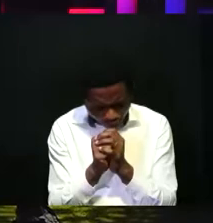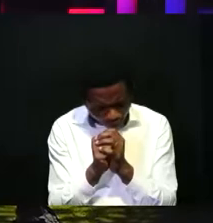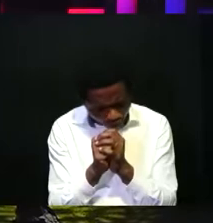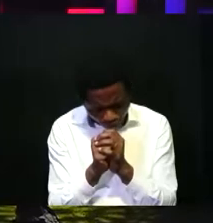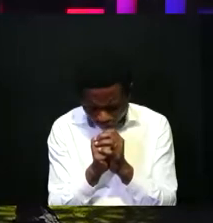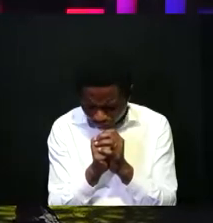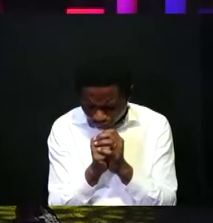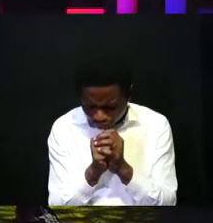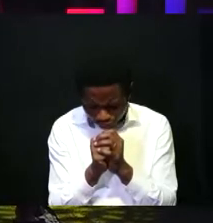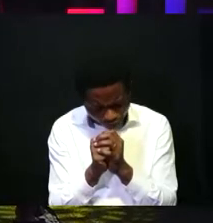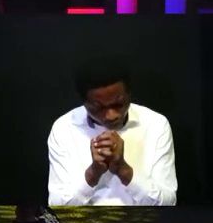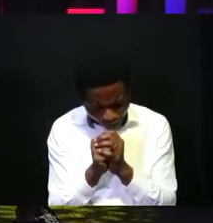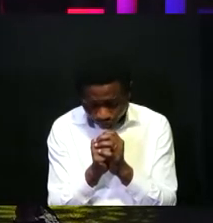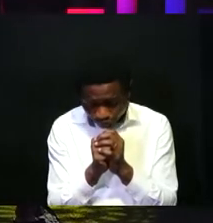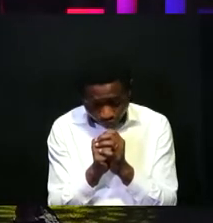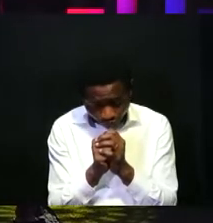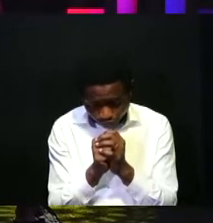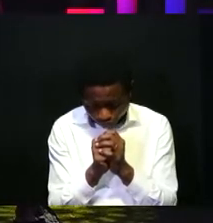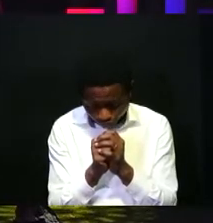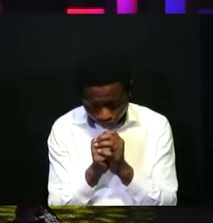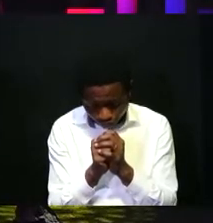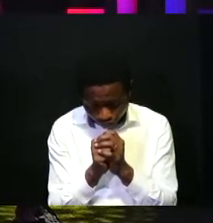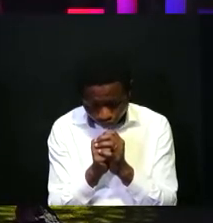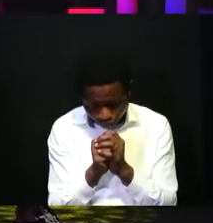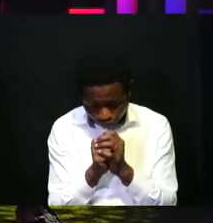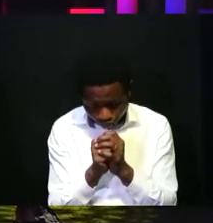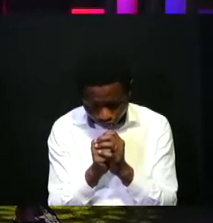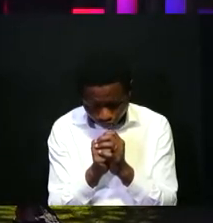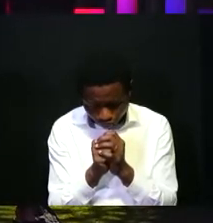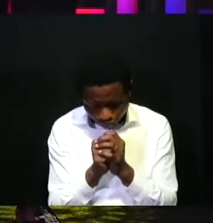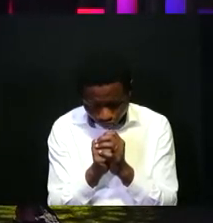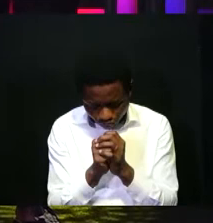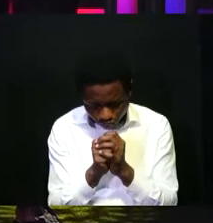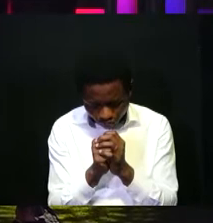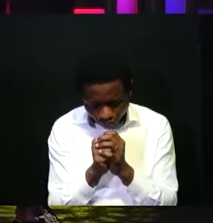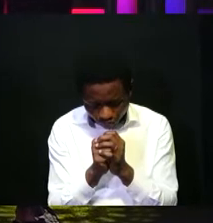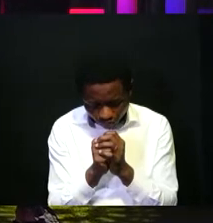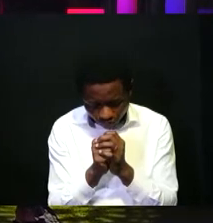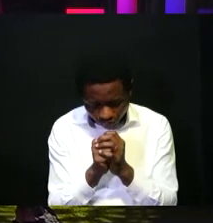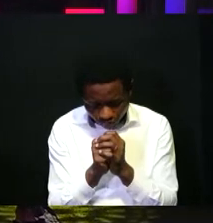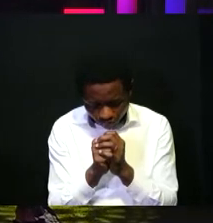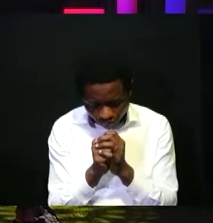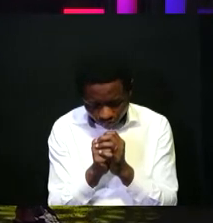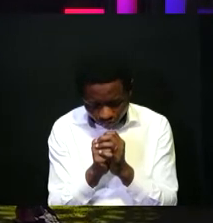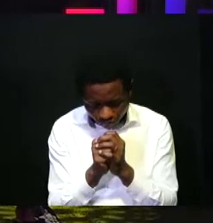bless your name, King of Kings. We bless your name, O God.